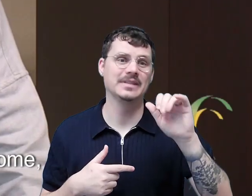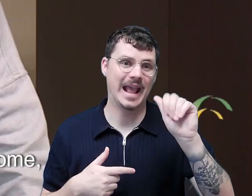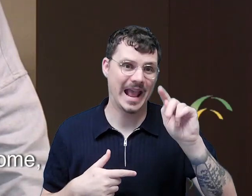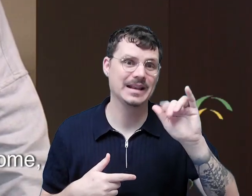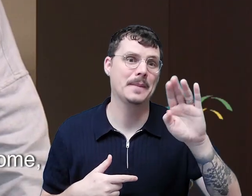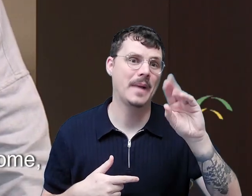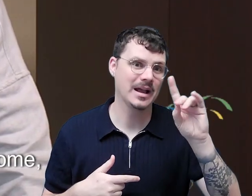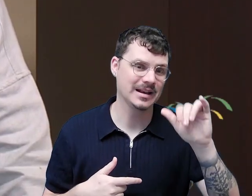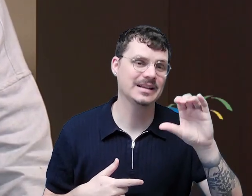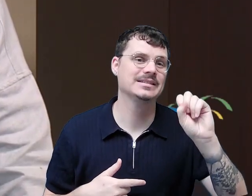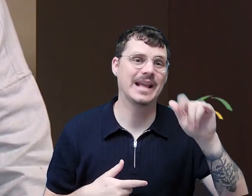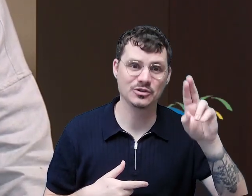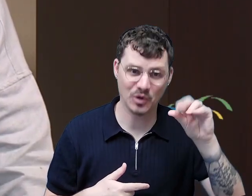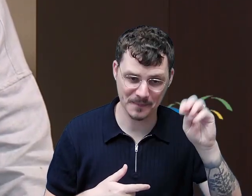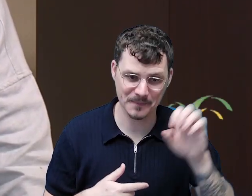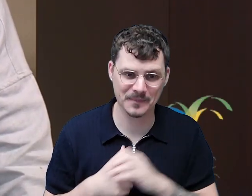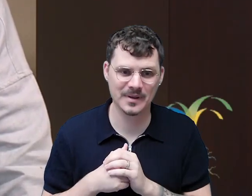antiphospholipid antibody syndrome,